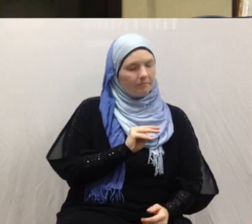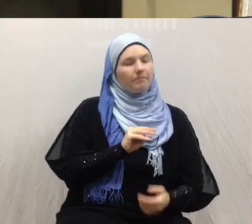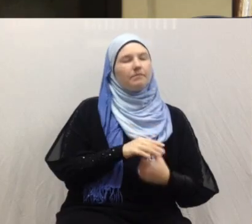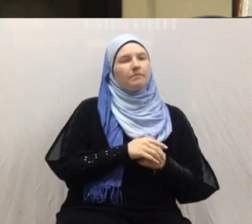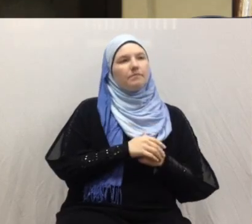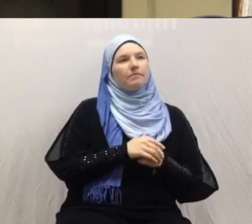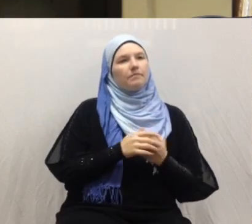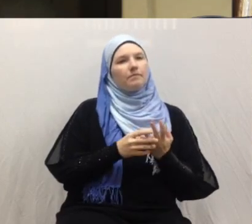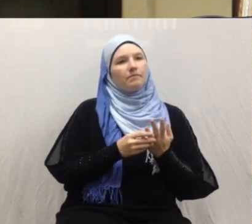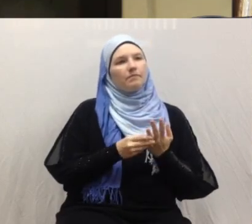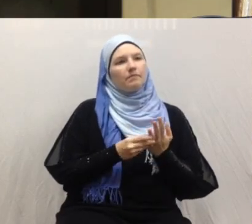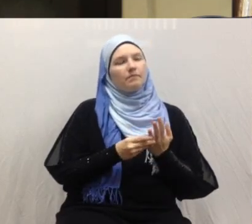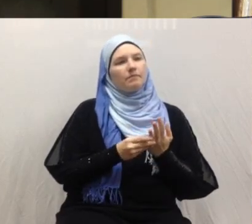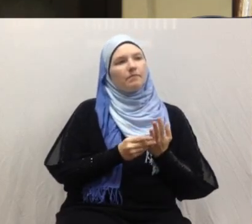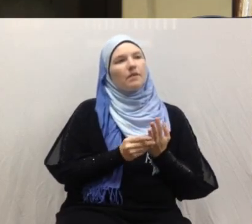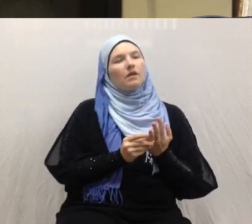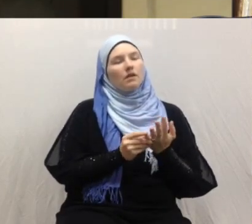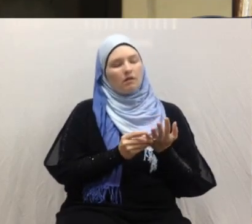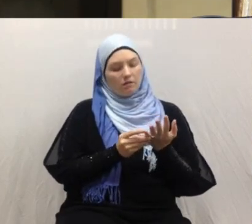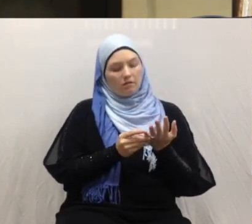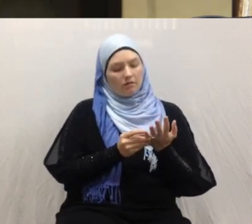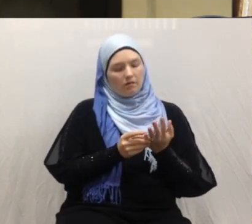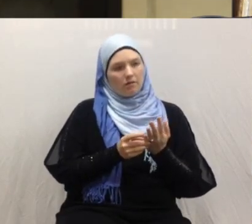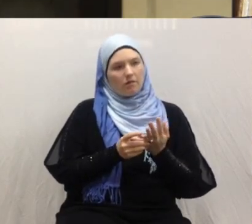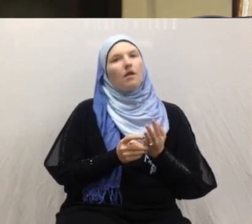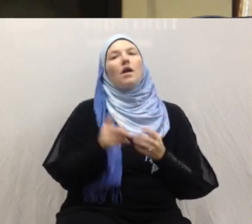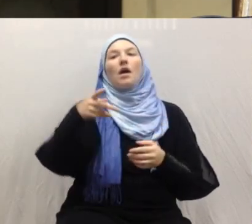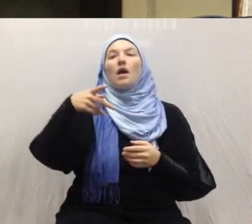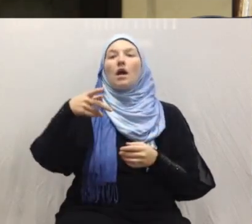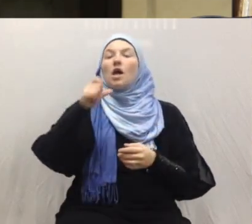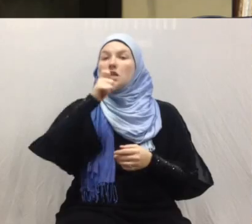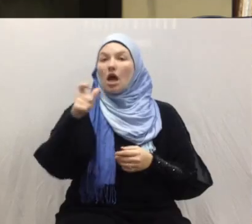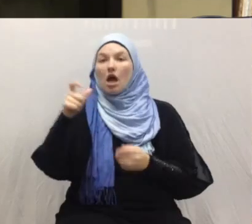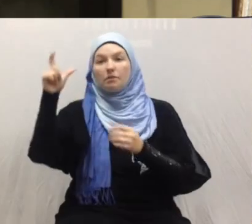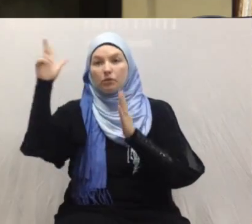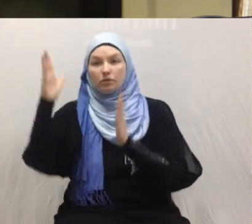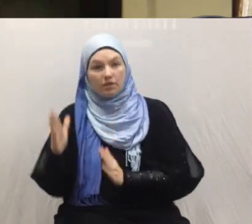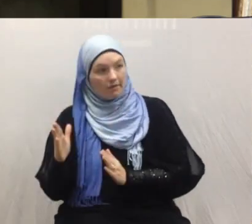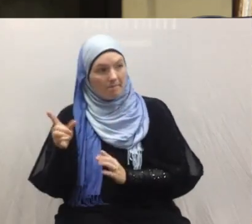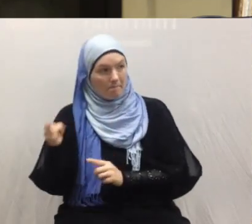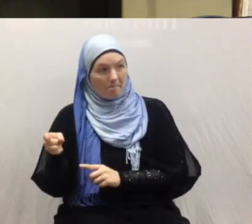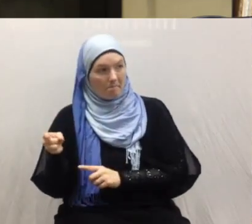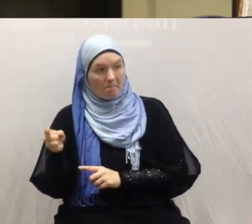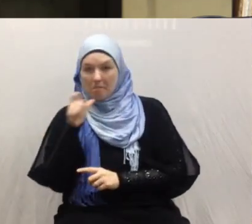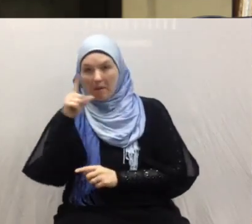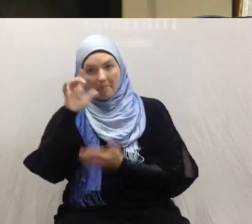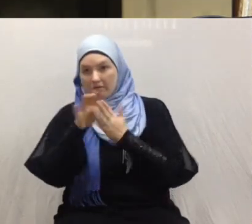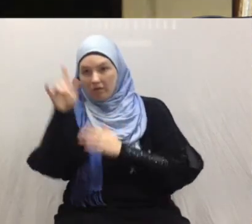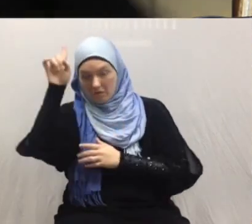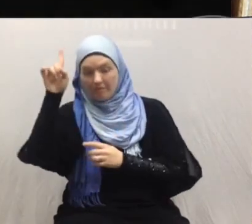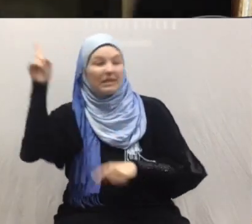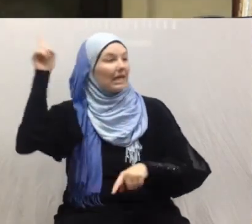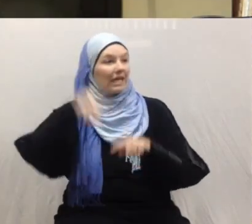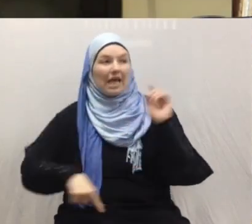of kin is satisfied, meaning the next of kin of the victim, with